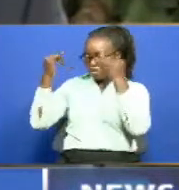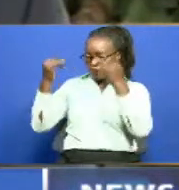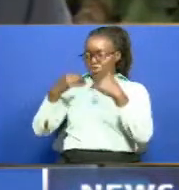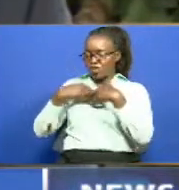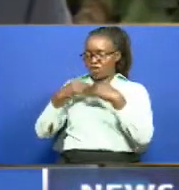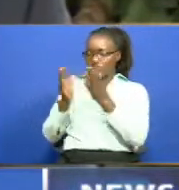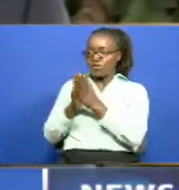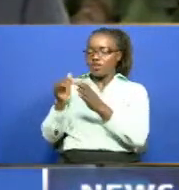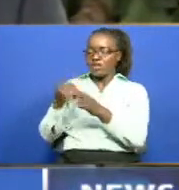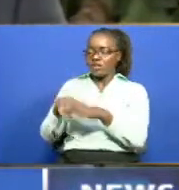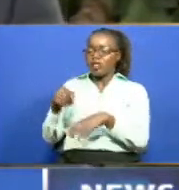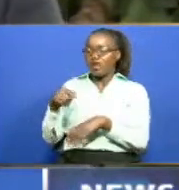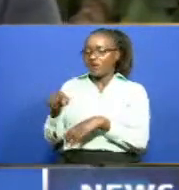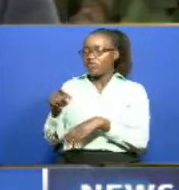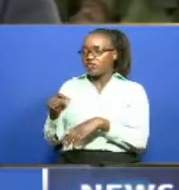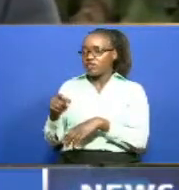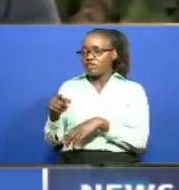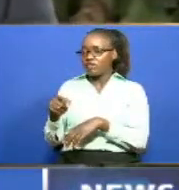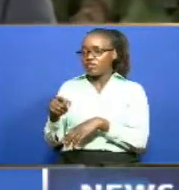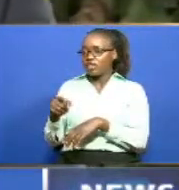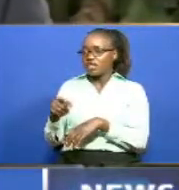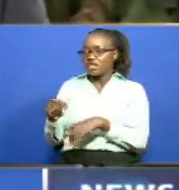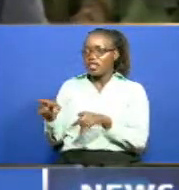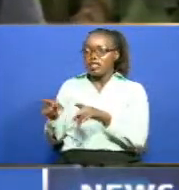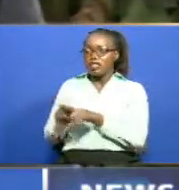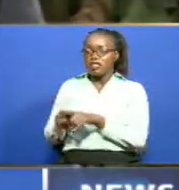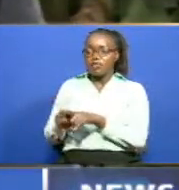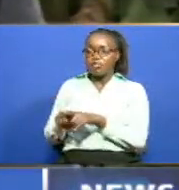ourselves. Obviously, there are things like even,